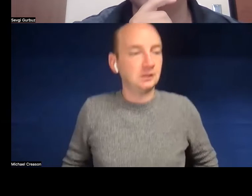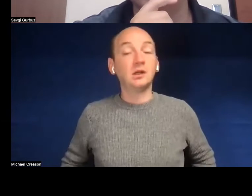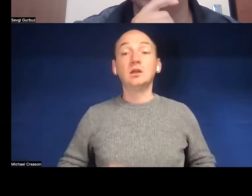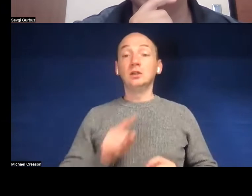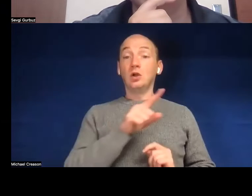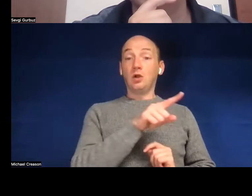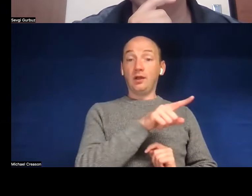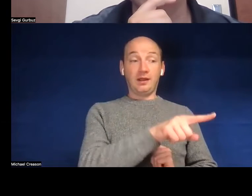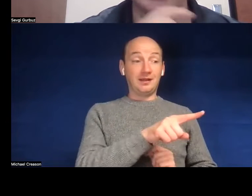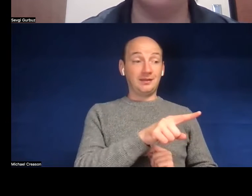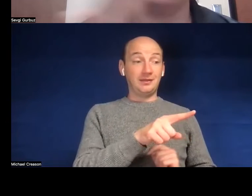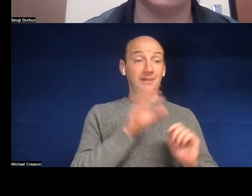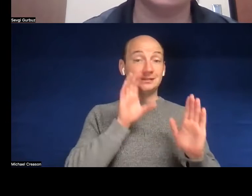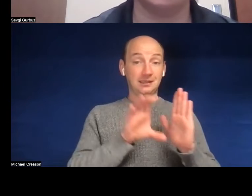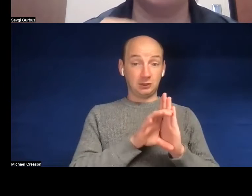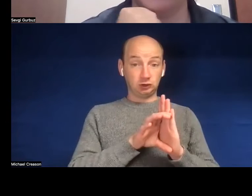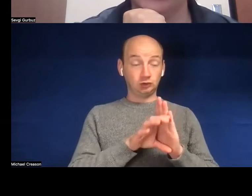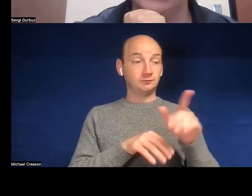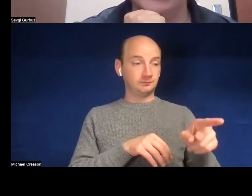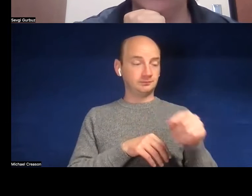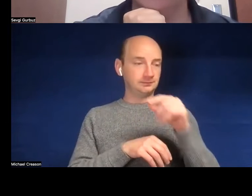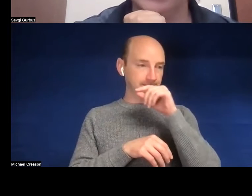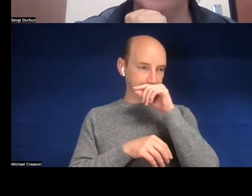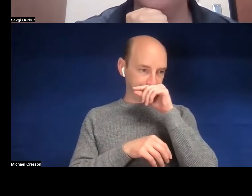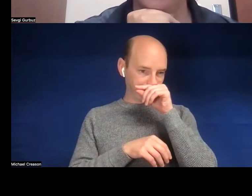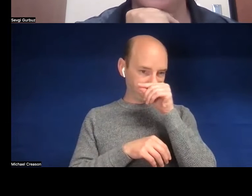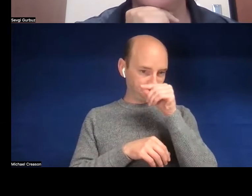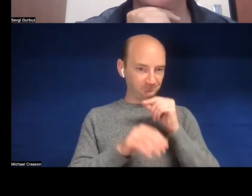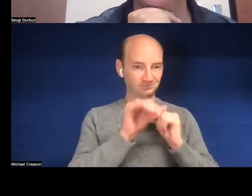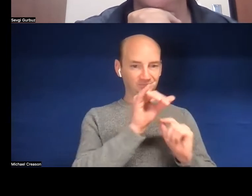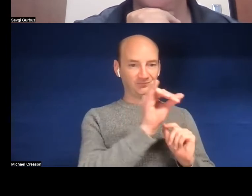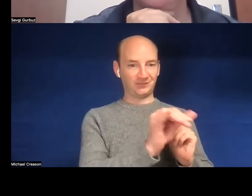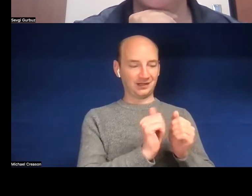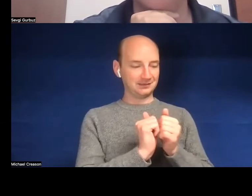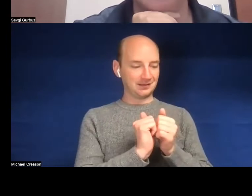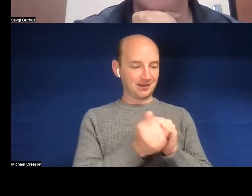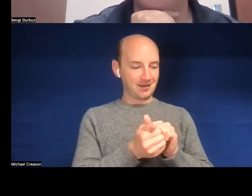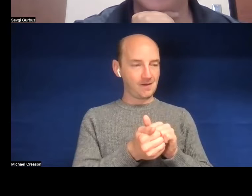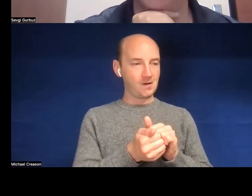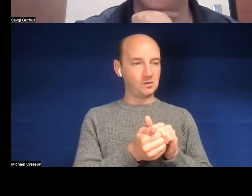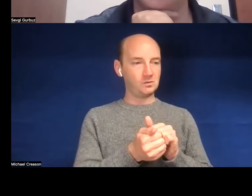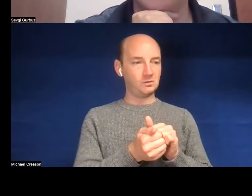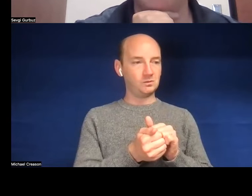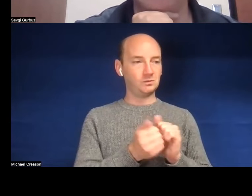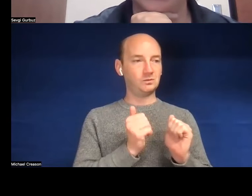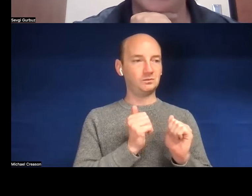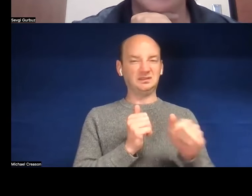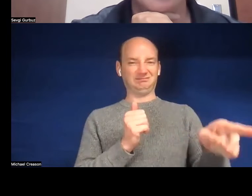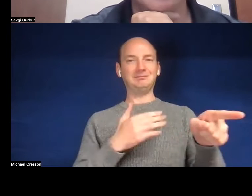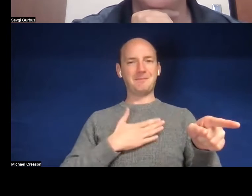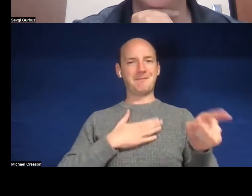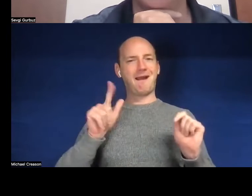of the way our test setup was done in our lab. So this is a picture of my lab at the University of